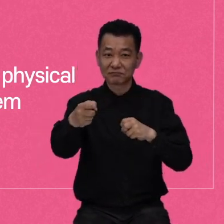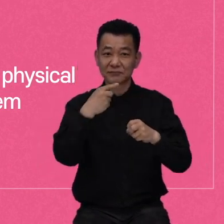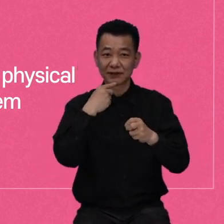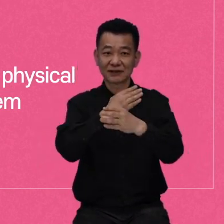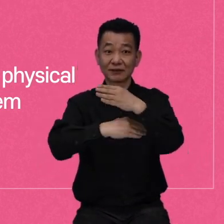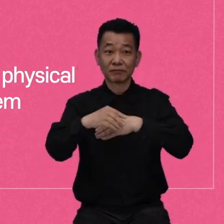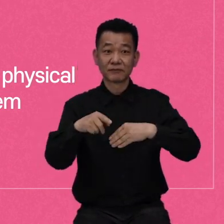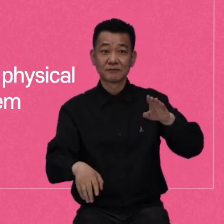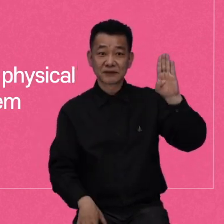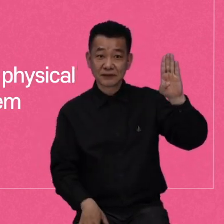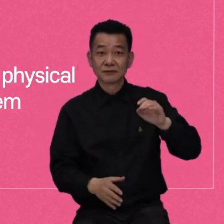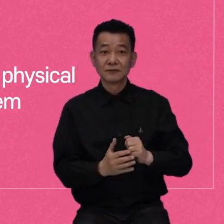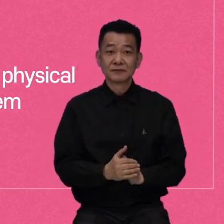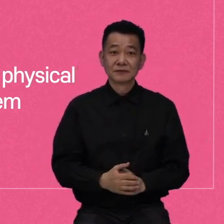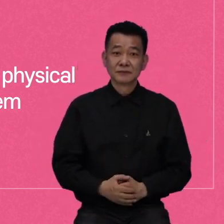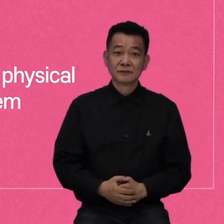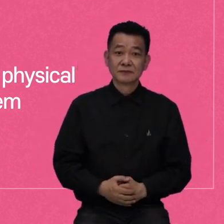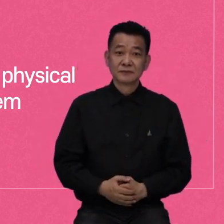problem.